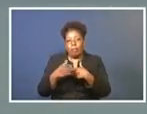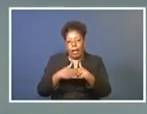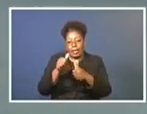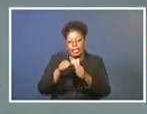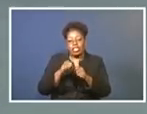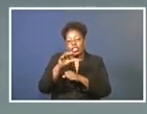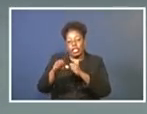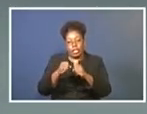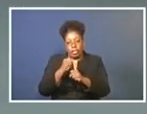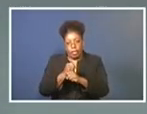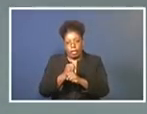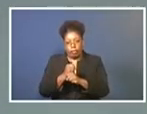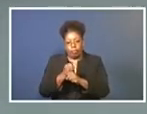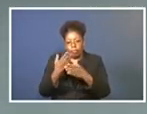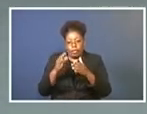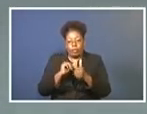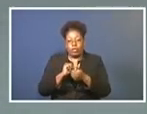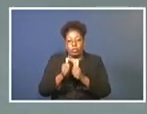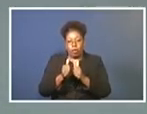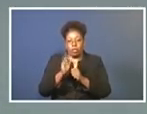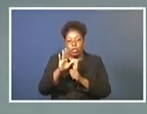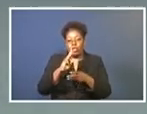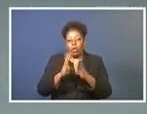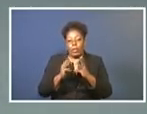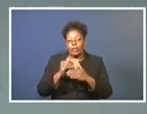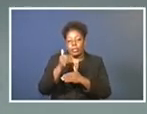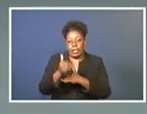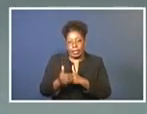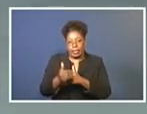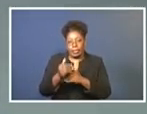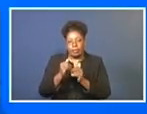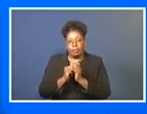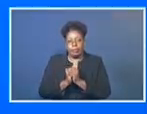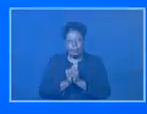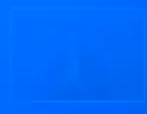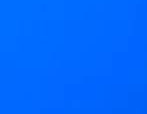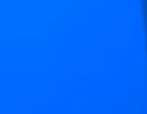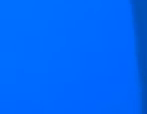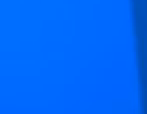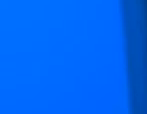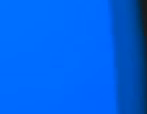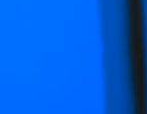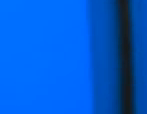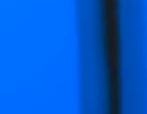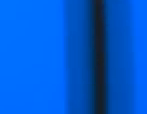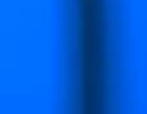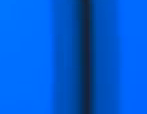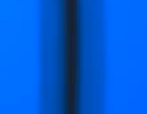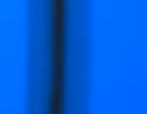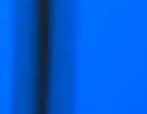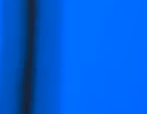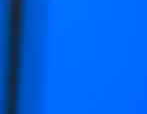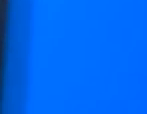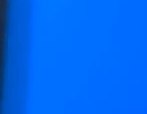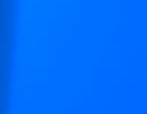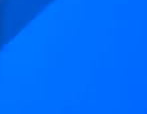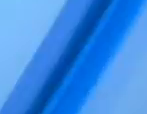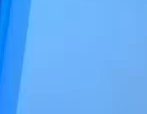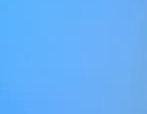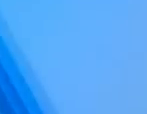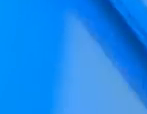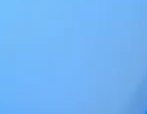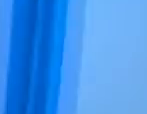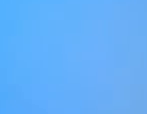And that's a look at sports on this Tuesday. I'll check on the weather when we return. This is ZNS Total